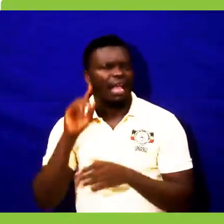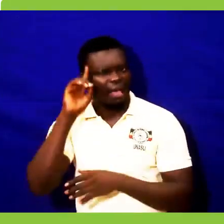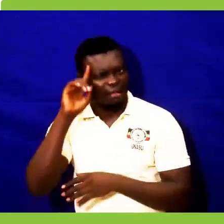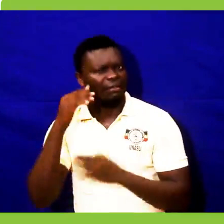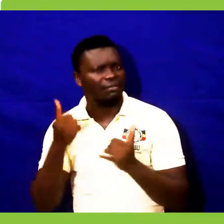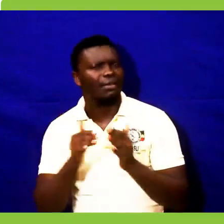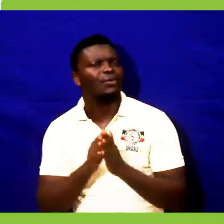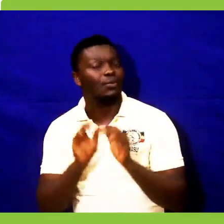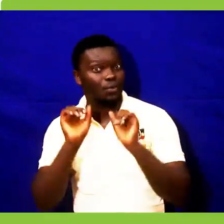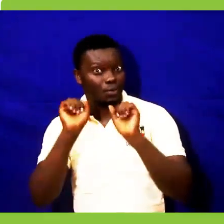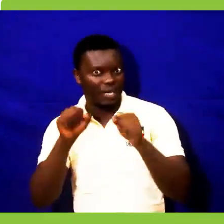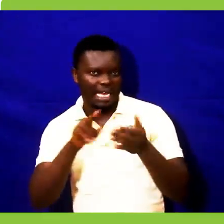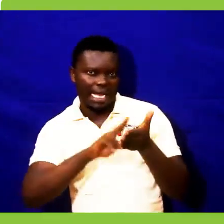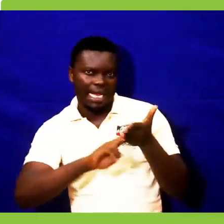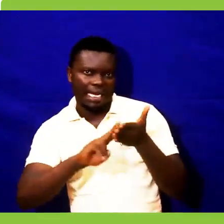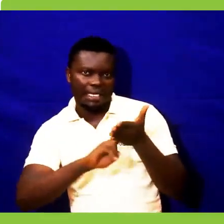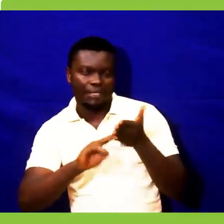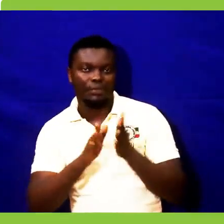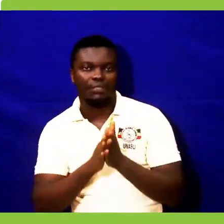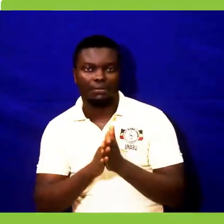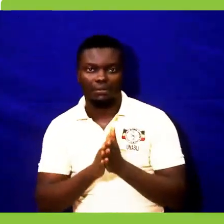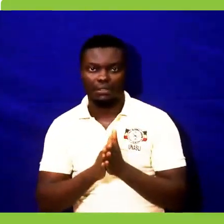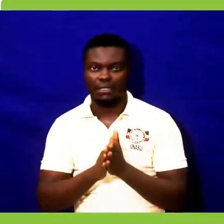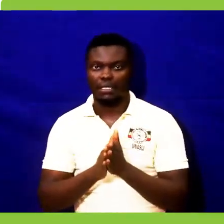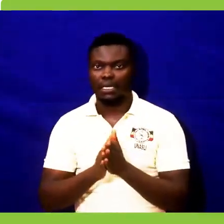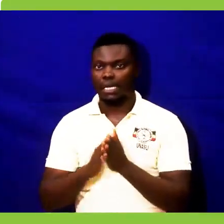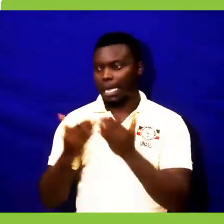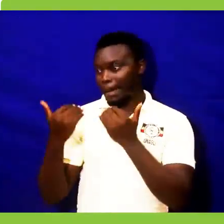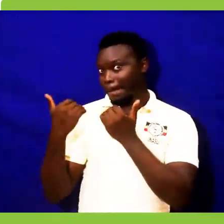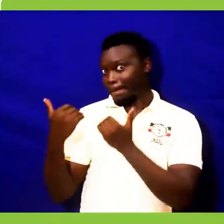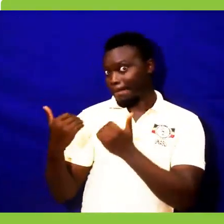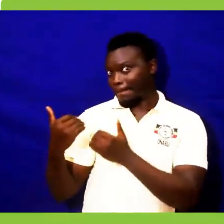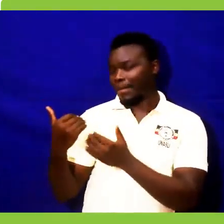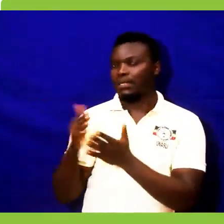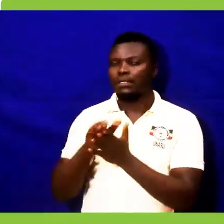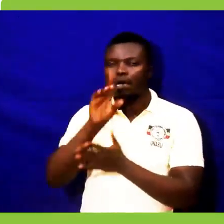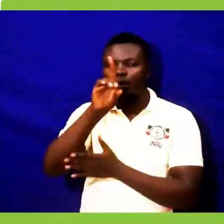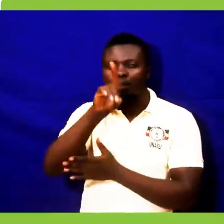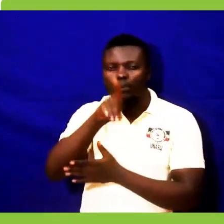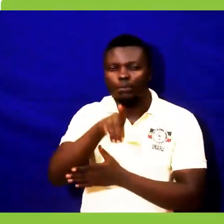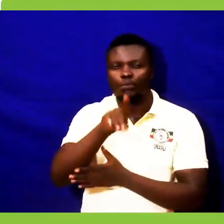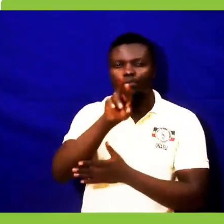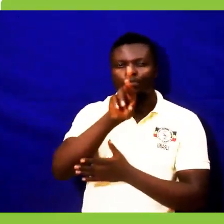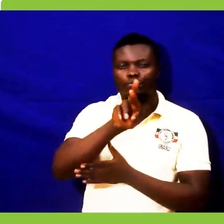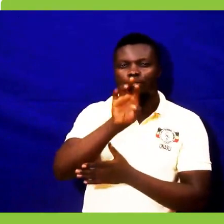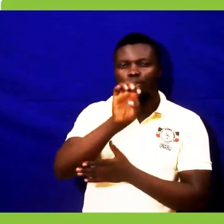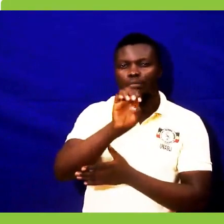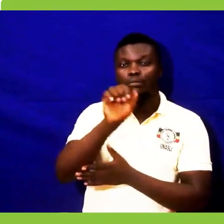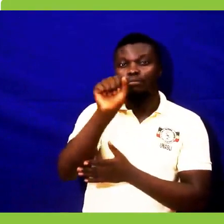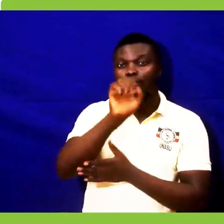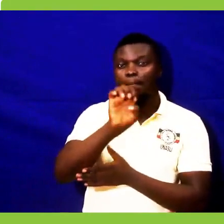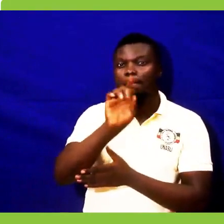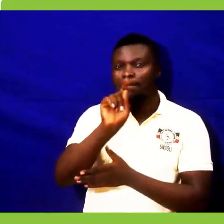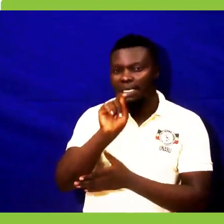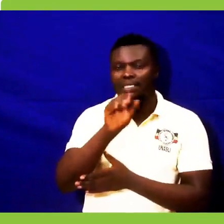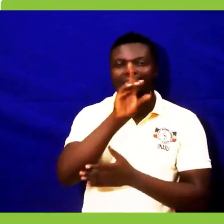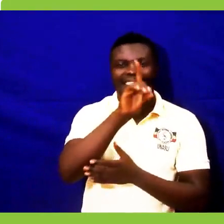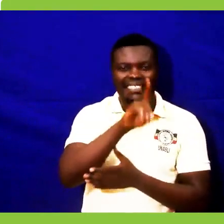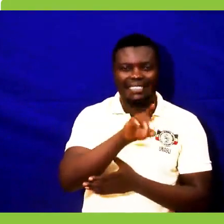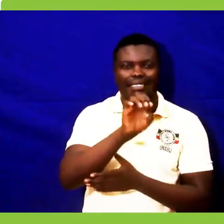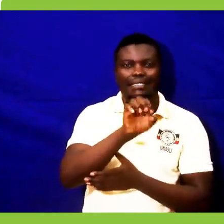Right, I think now we can use the present perfect tense with one